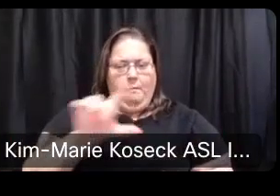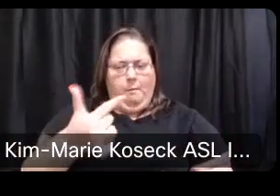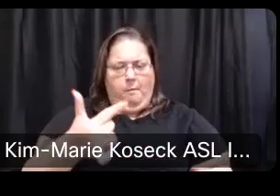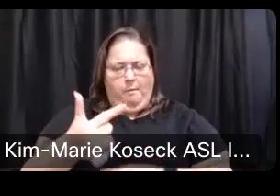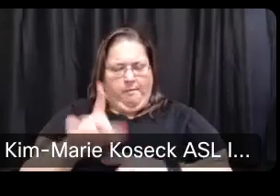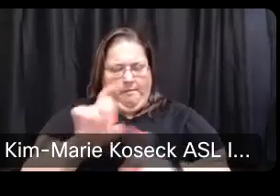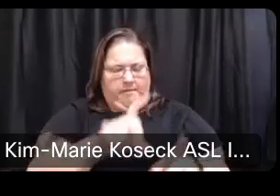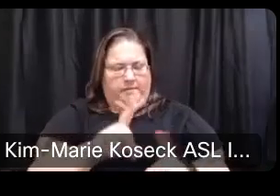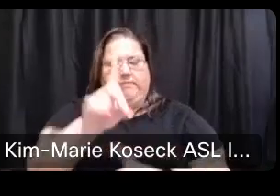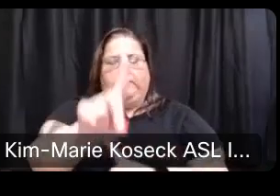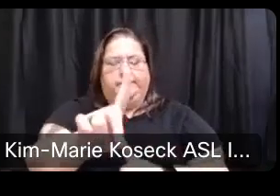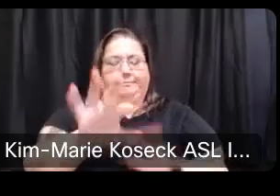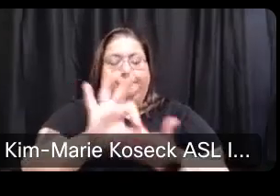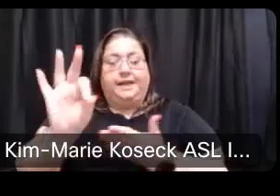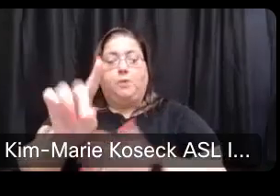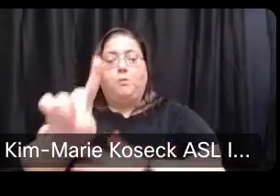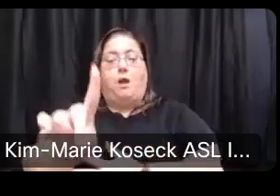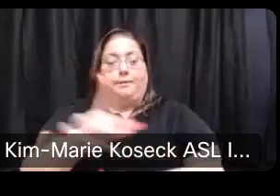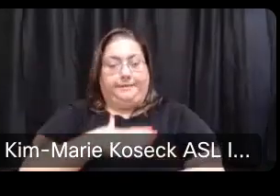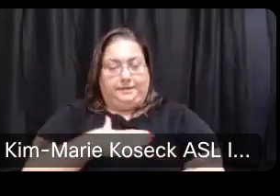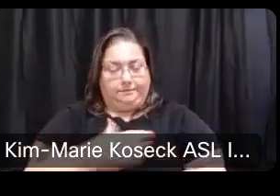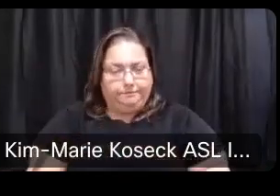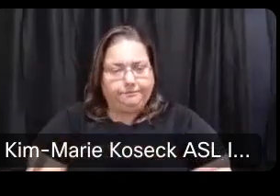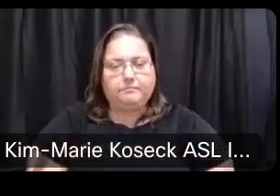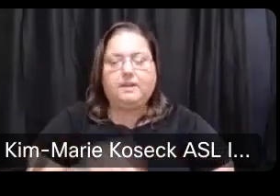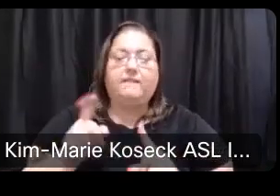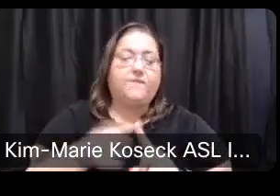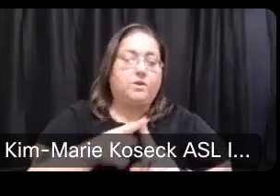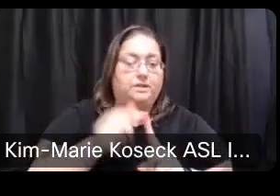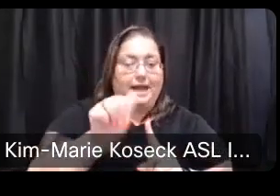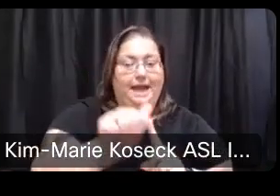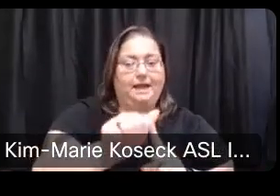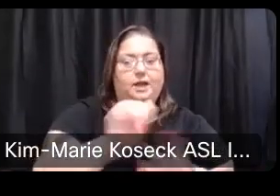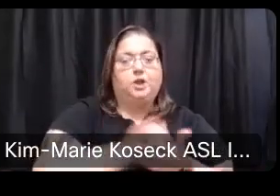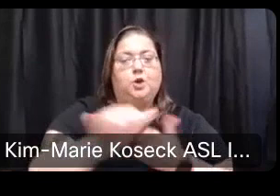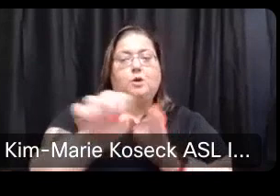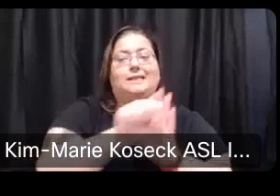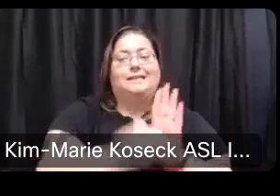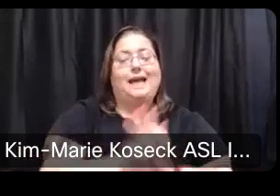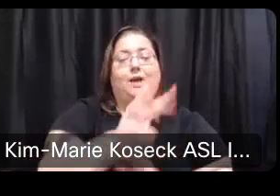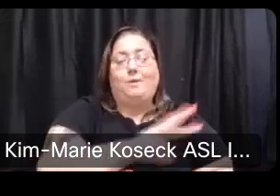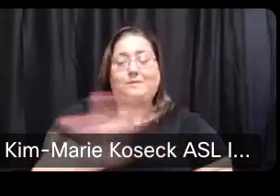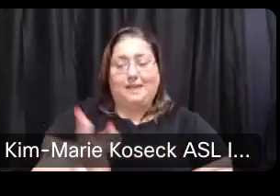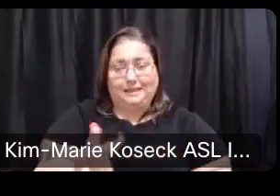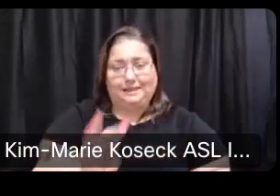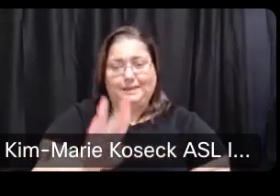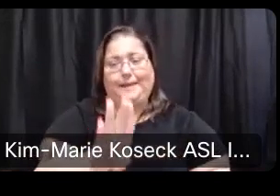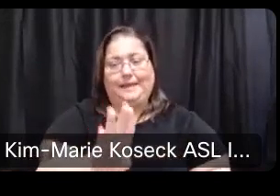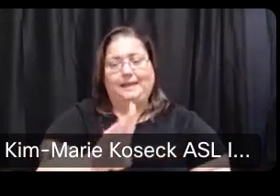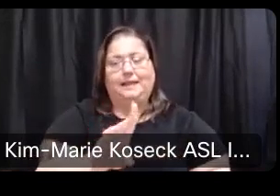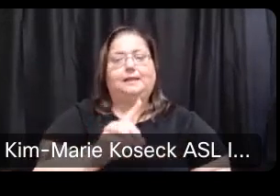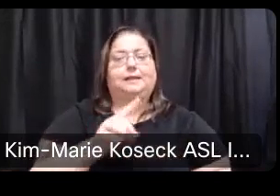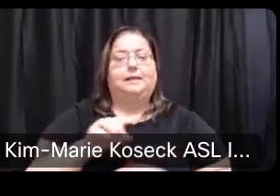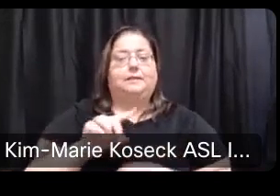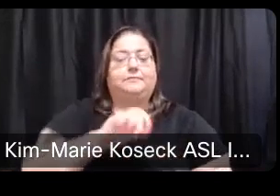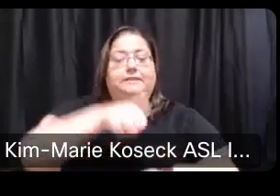only one option. The first, A, New York State websites. B, dedicated climate